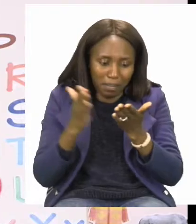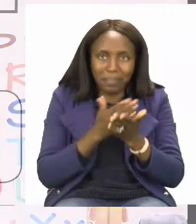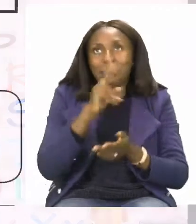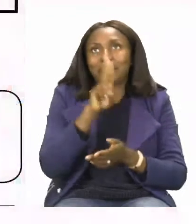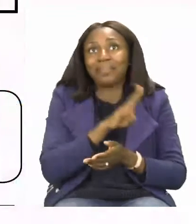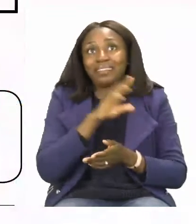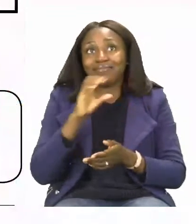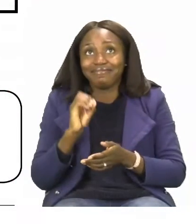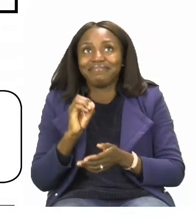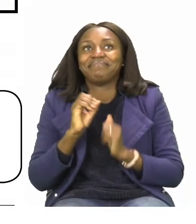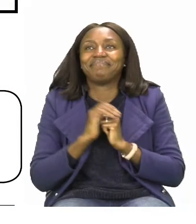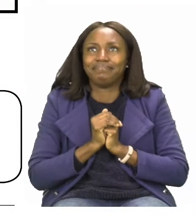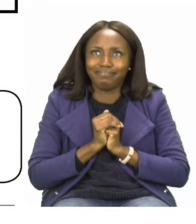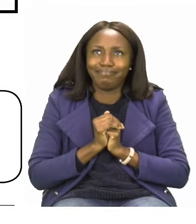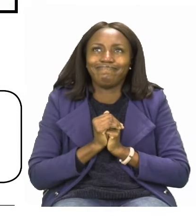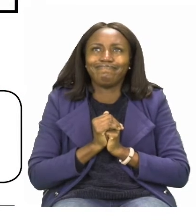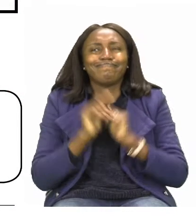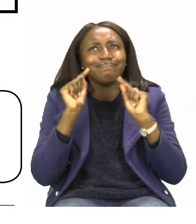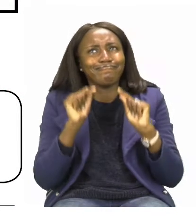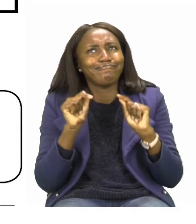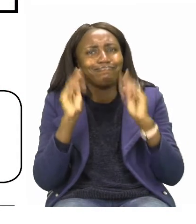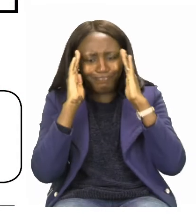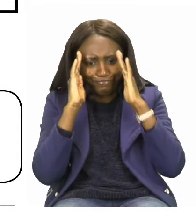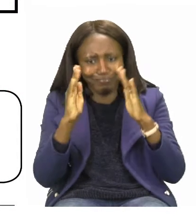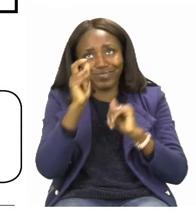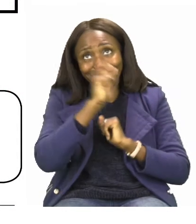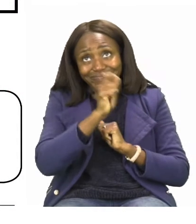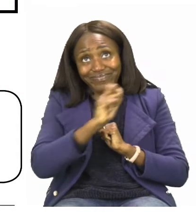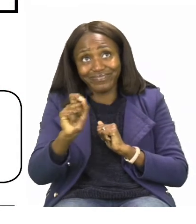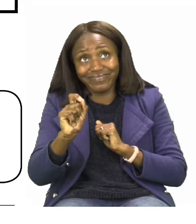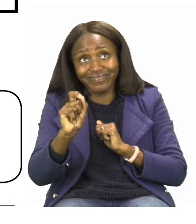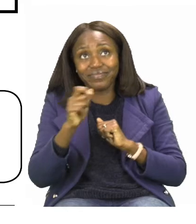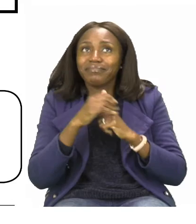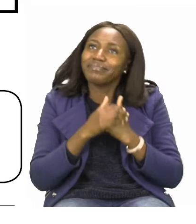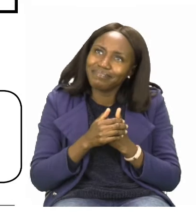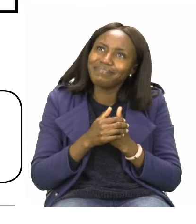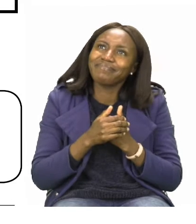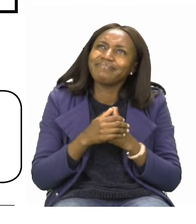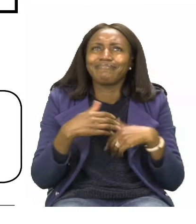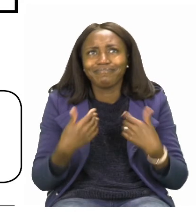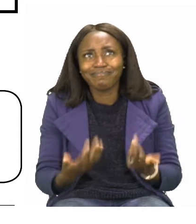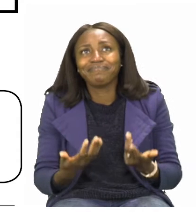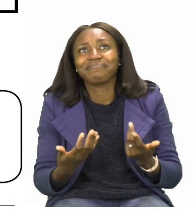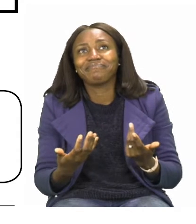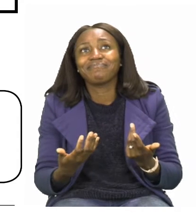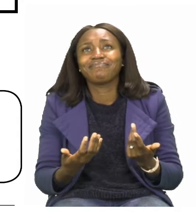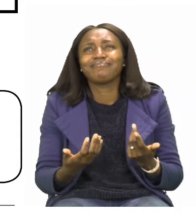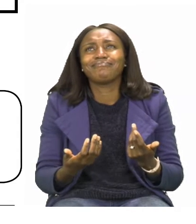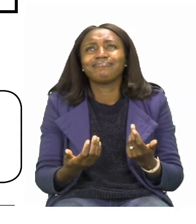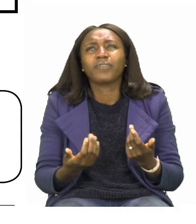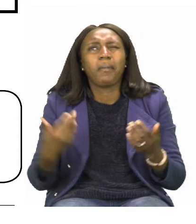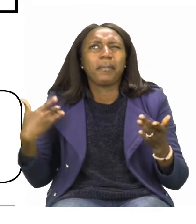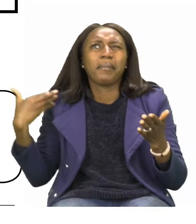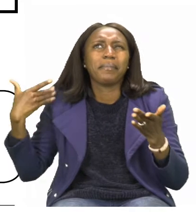20. On page 20, we are going to be doing writing. Now, we have been doing writing